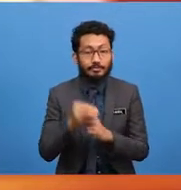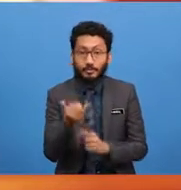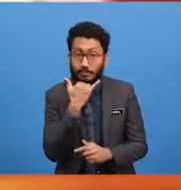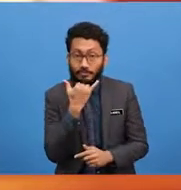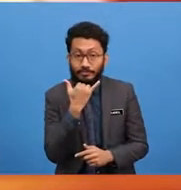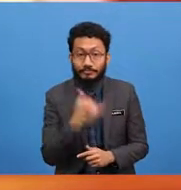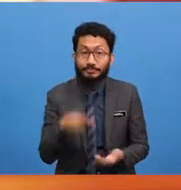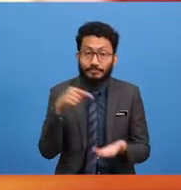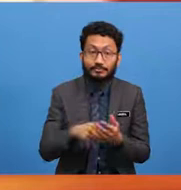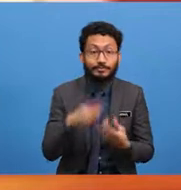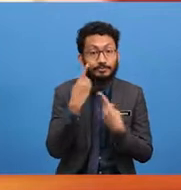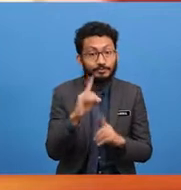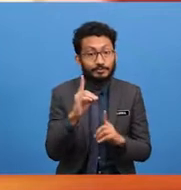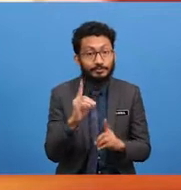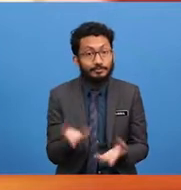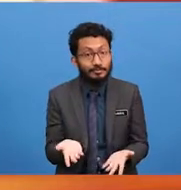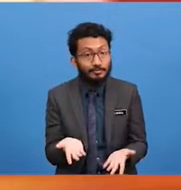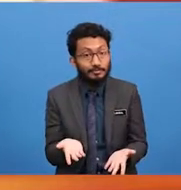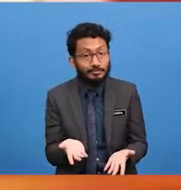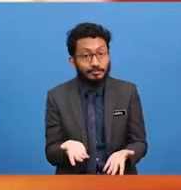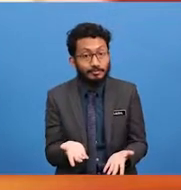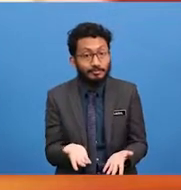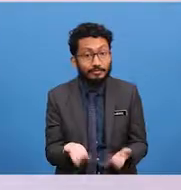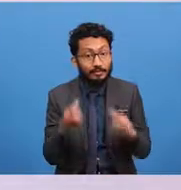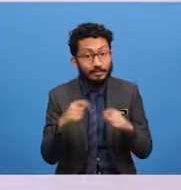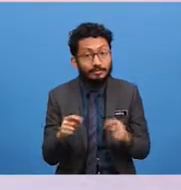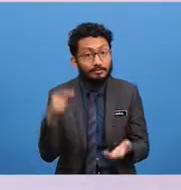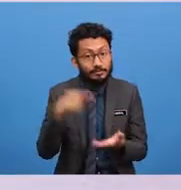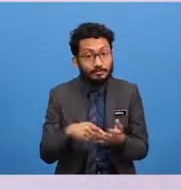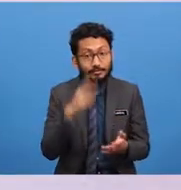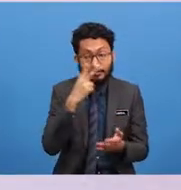answer. Let's try this one.